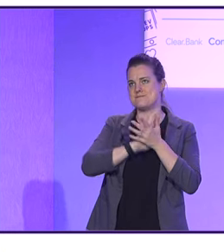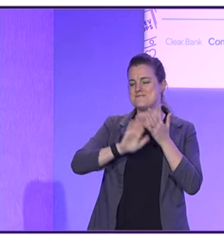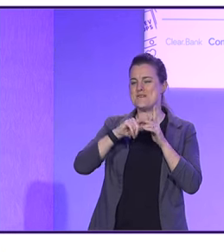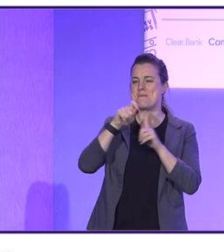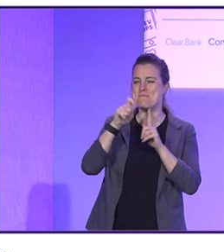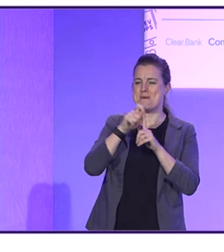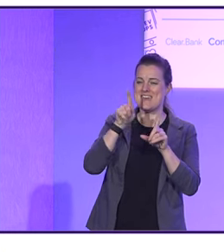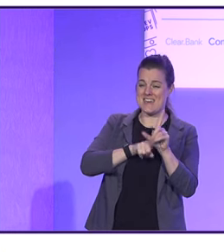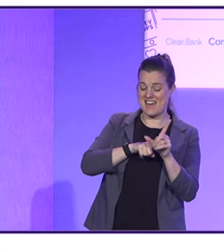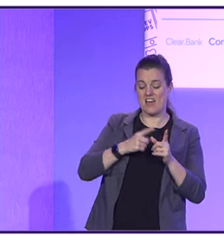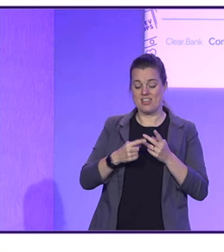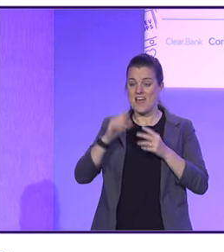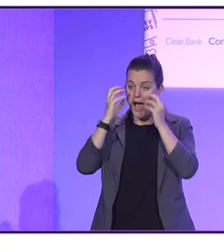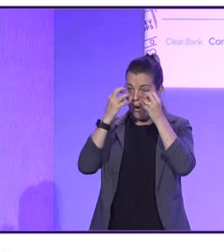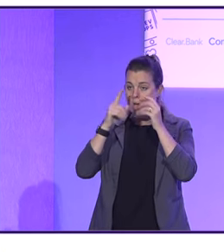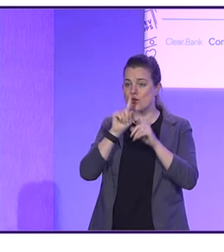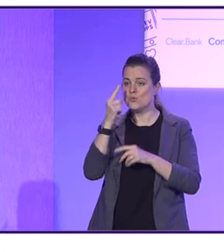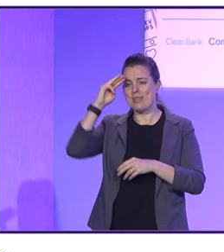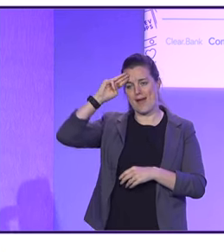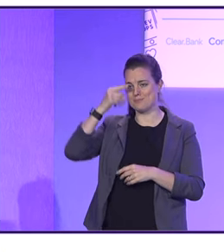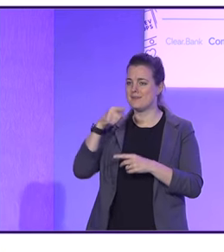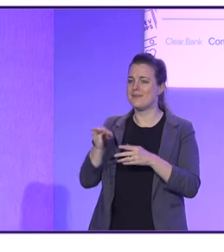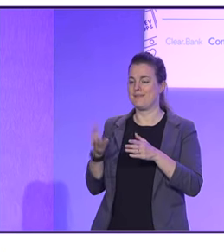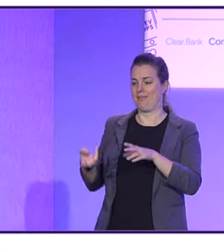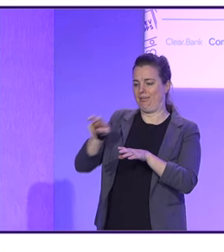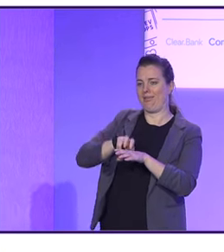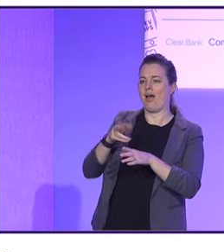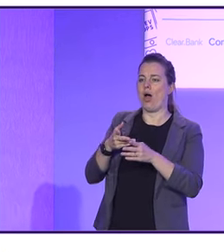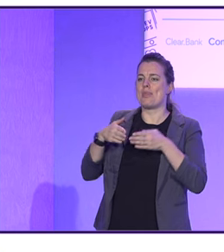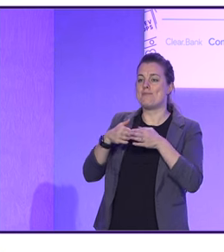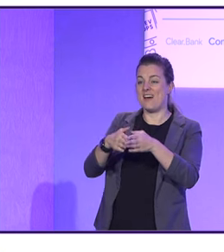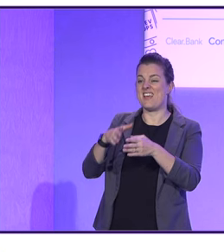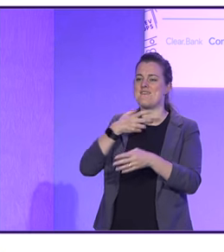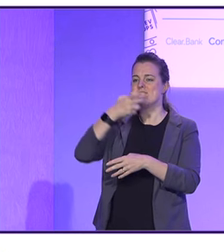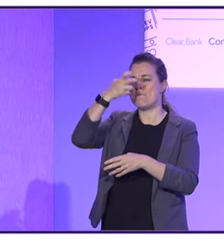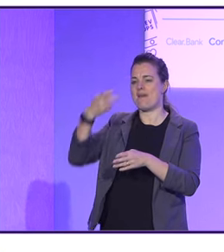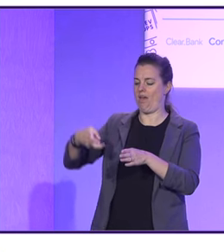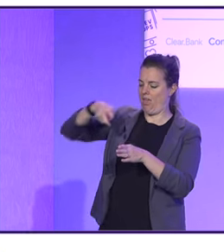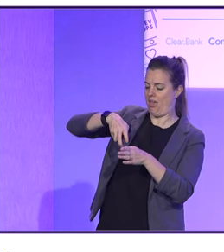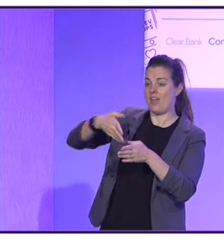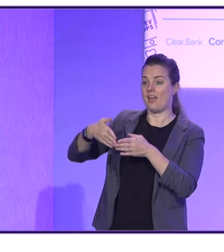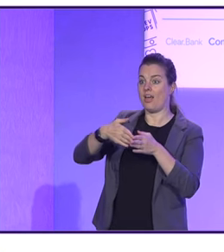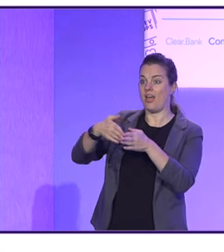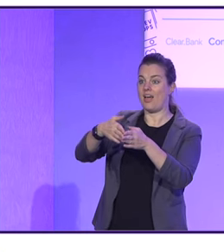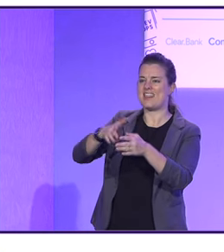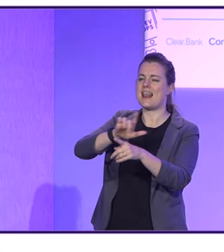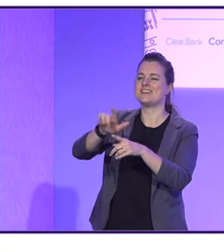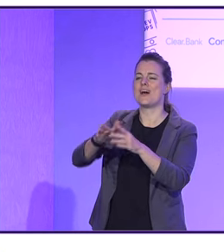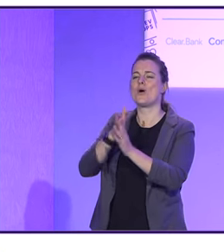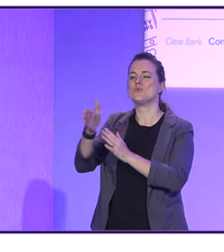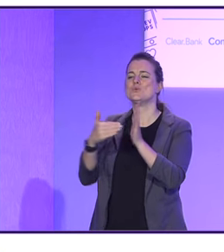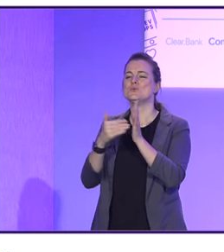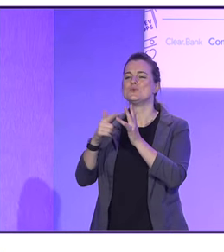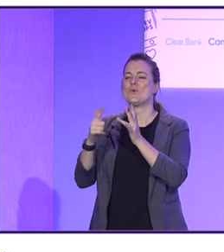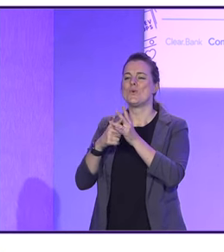up of rafts. And Z is Fippy's friend, with whom she goes to the zoo later. So this gives a kind of view of Kubernetes that, you know, it's